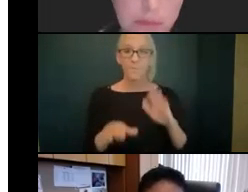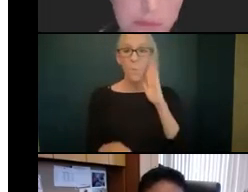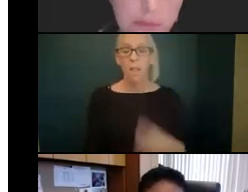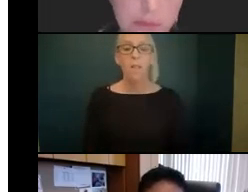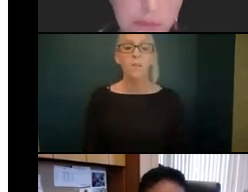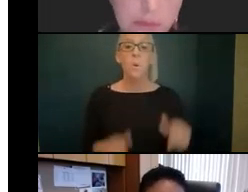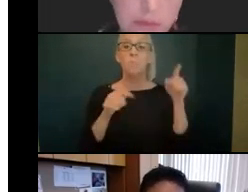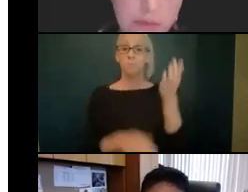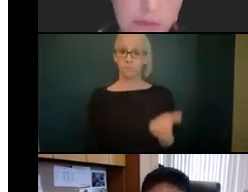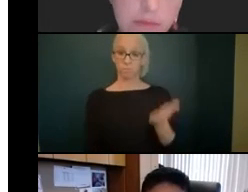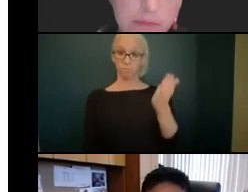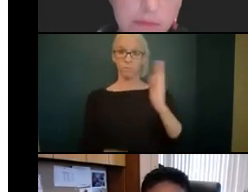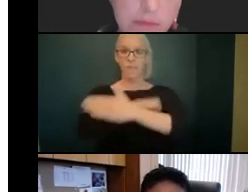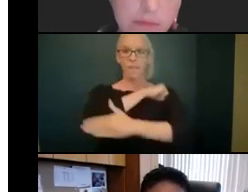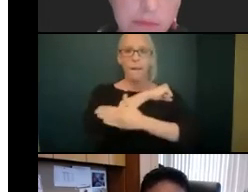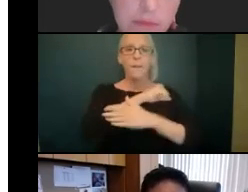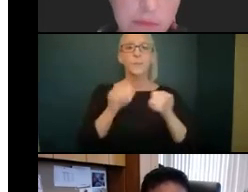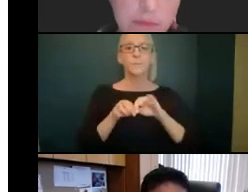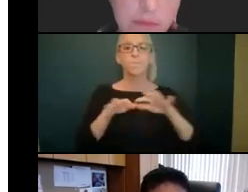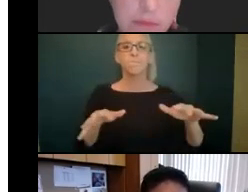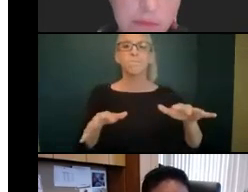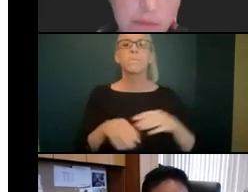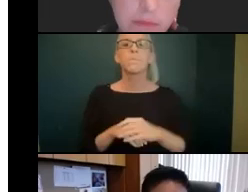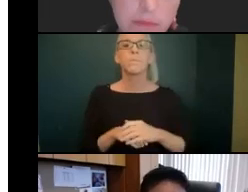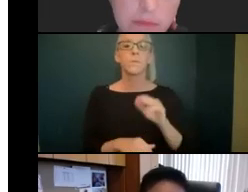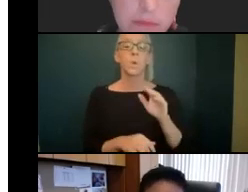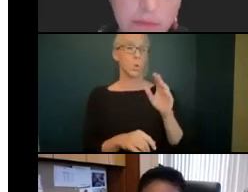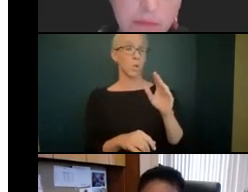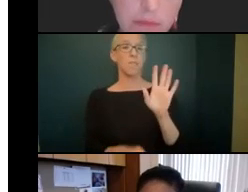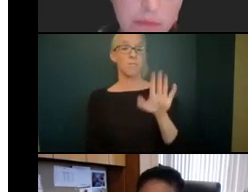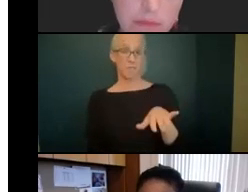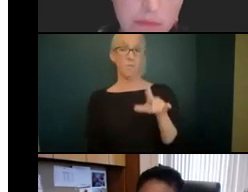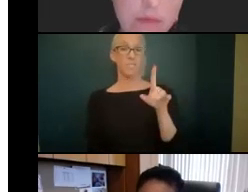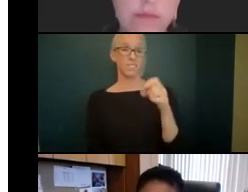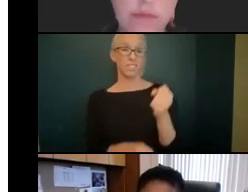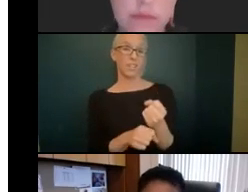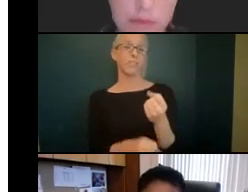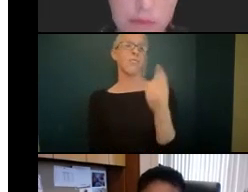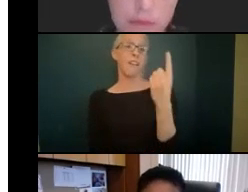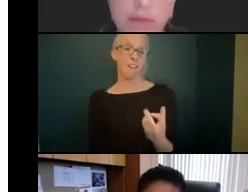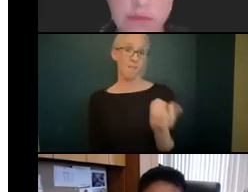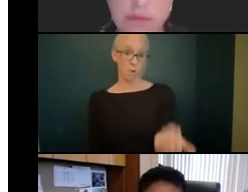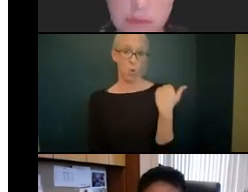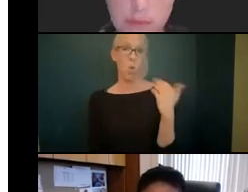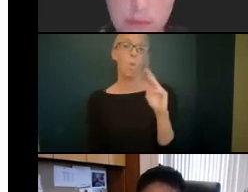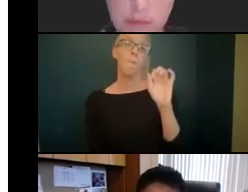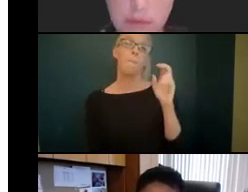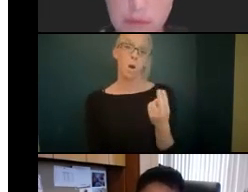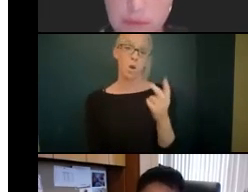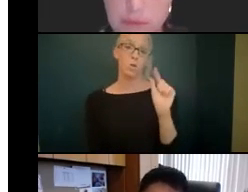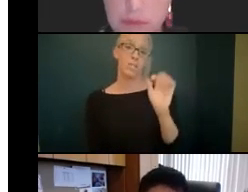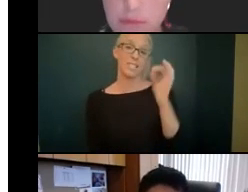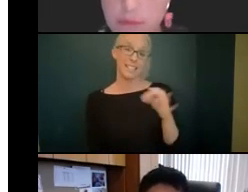is when the whole country shut down back in March a year and a half ago. And then we see this is the wave over the